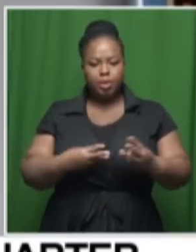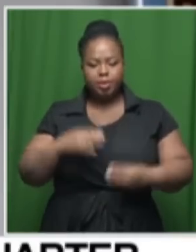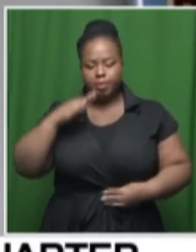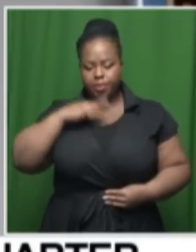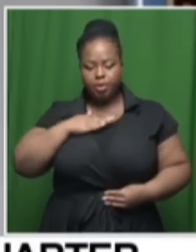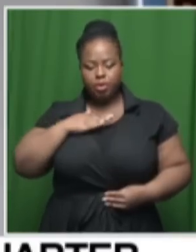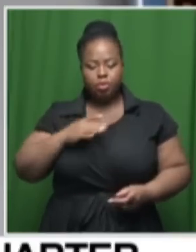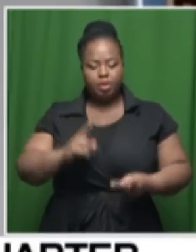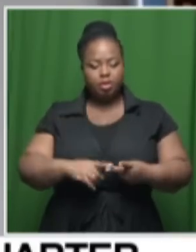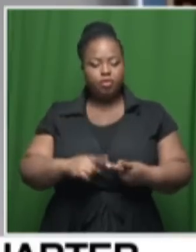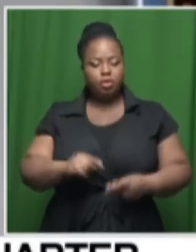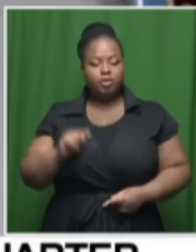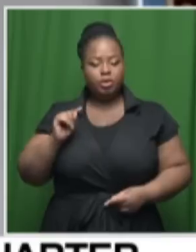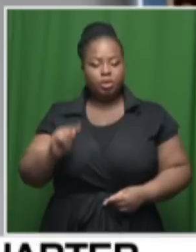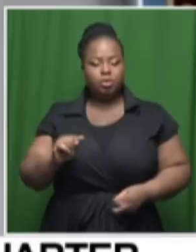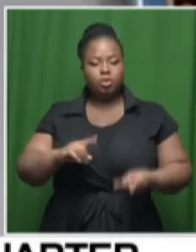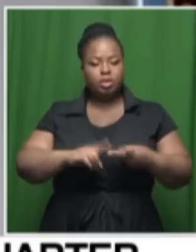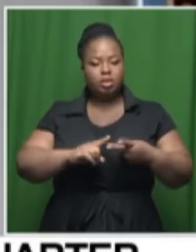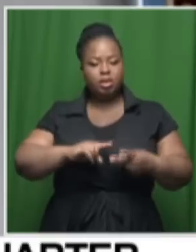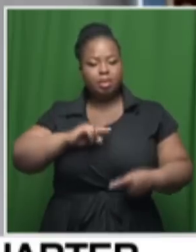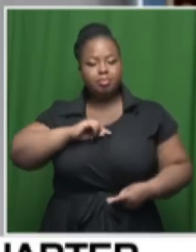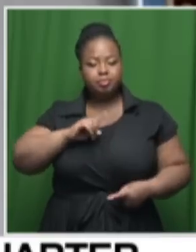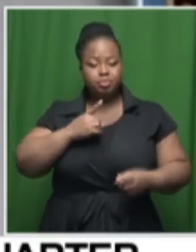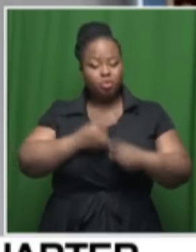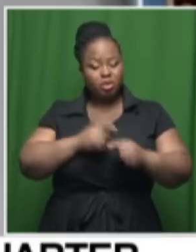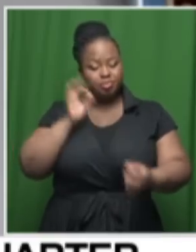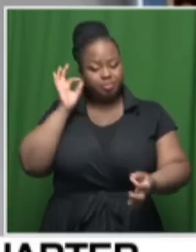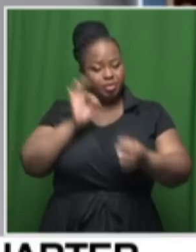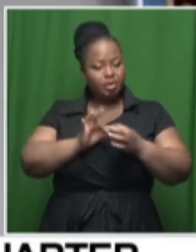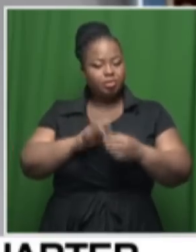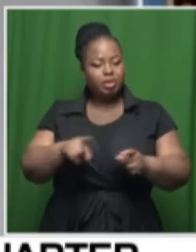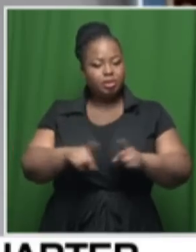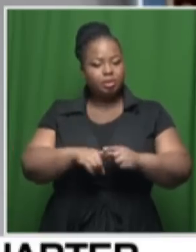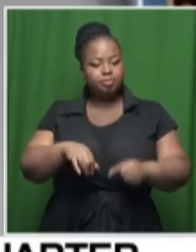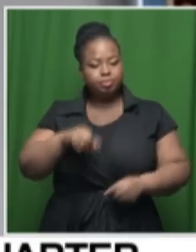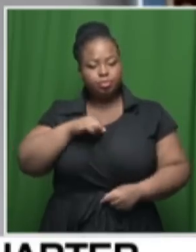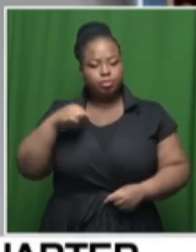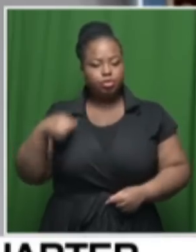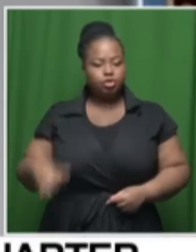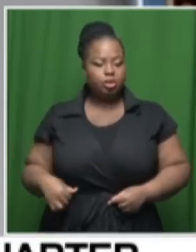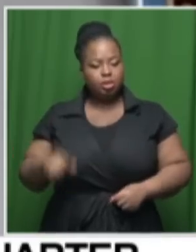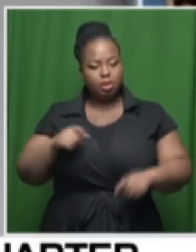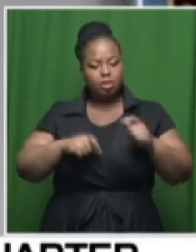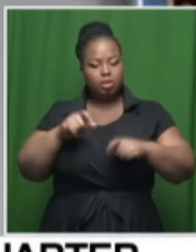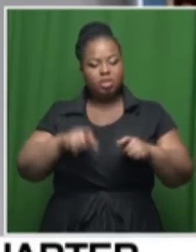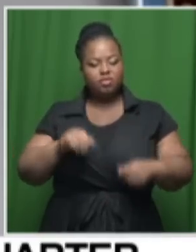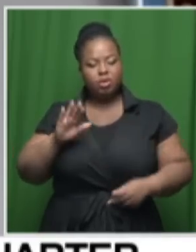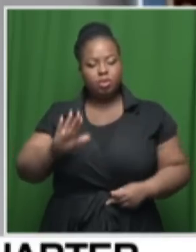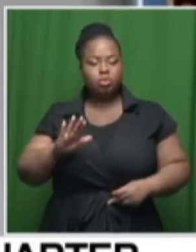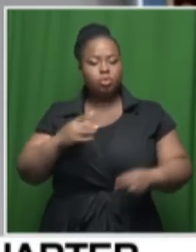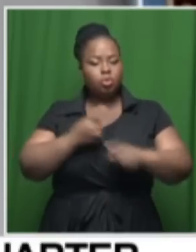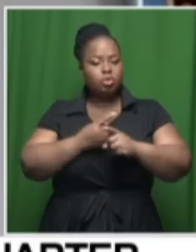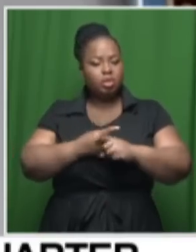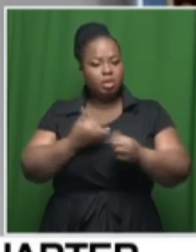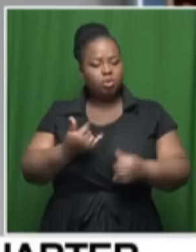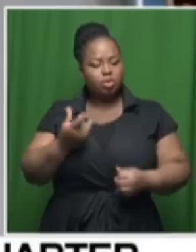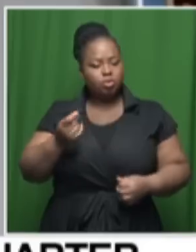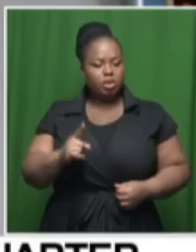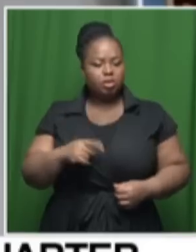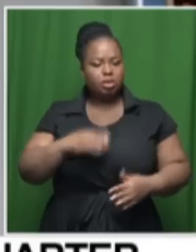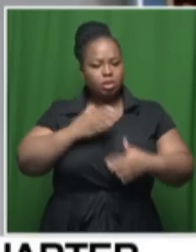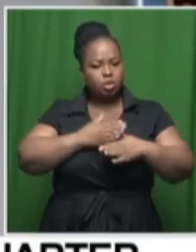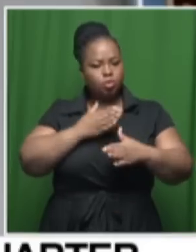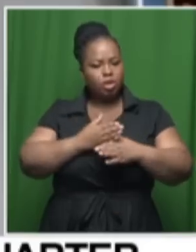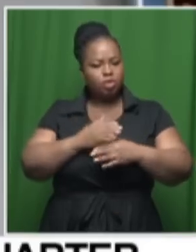the best place to employ a lot of people, exactly what the Chinese did, is to get them into factories, to build factories and get them to work